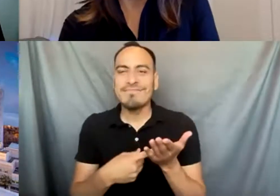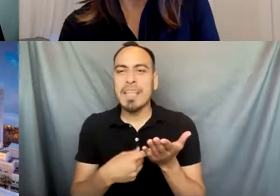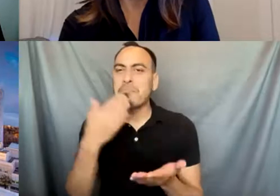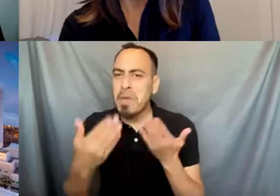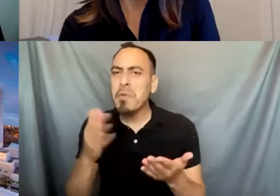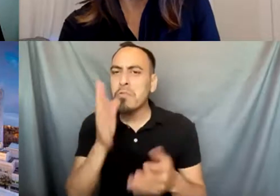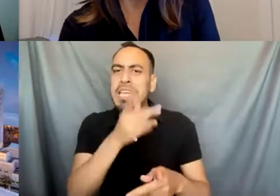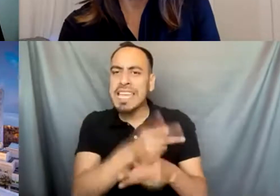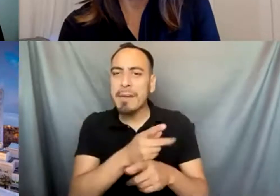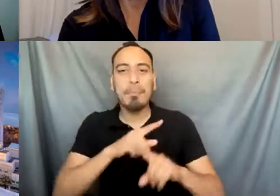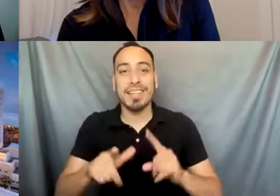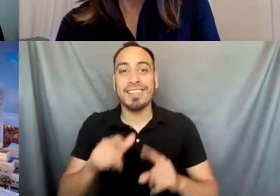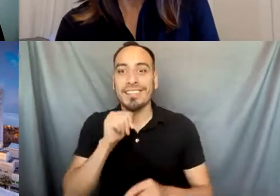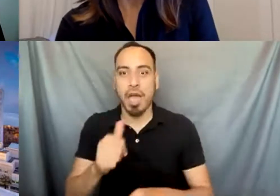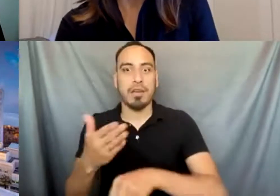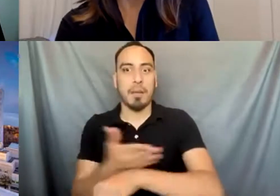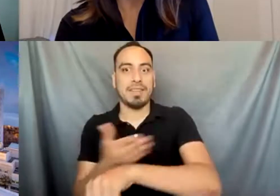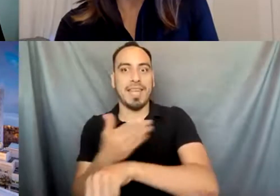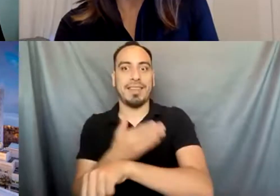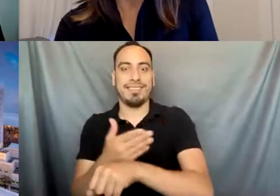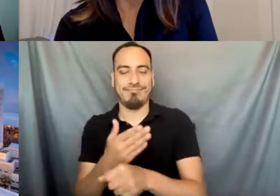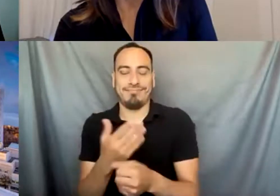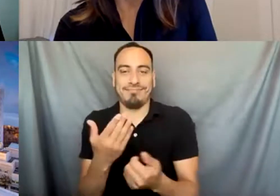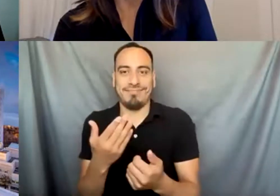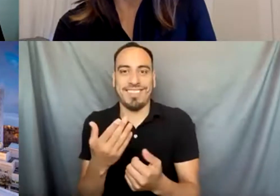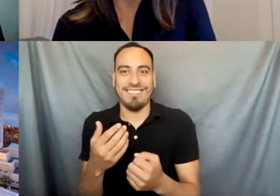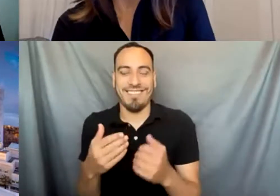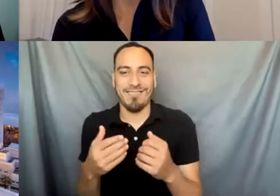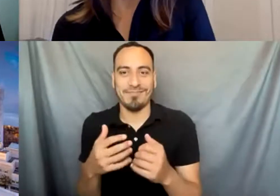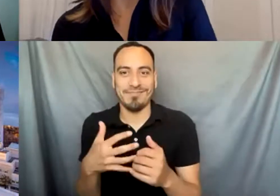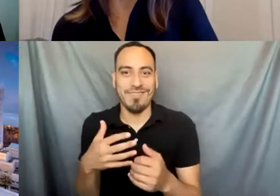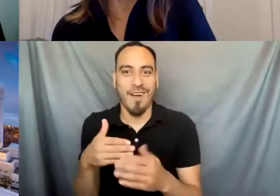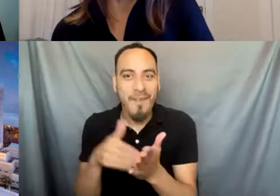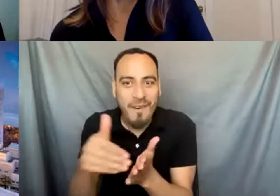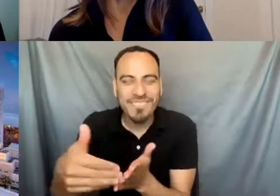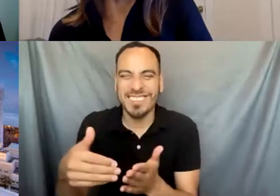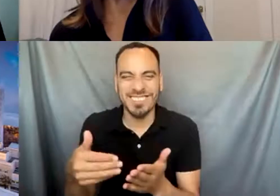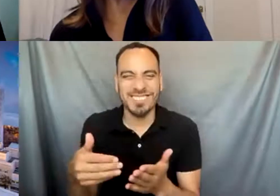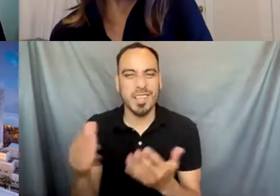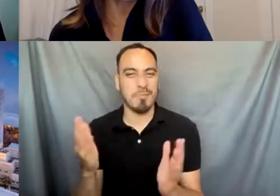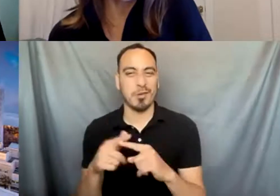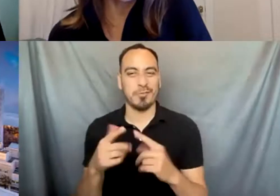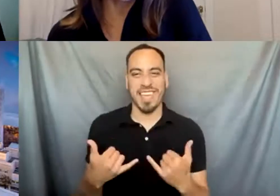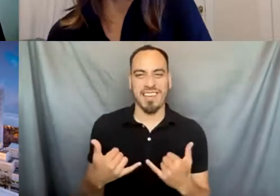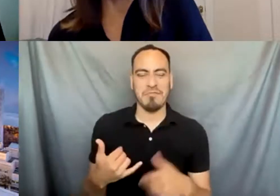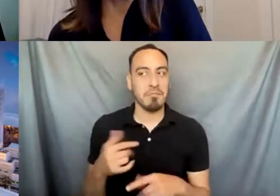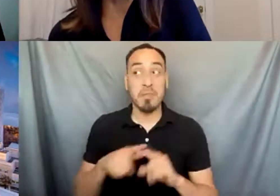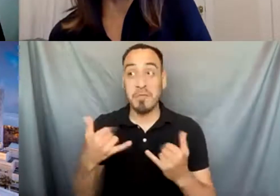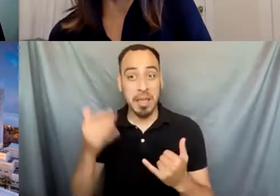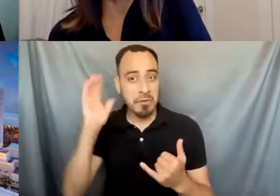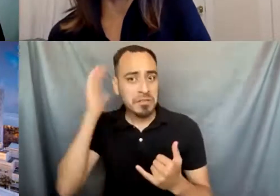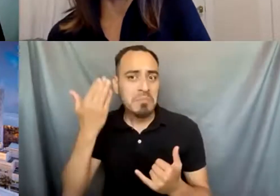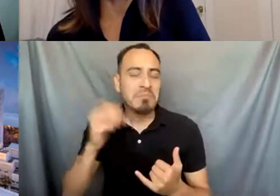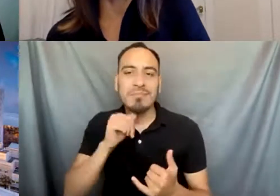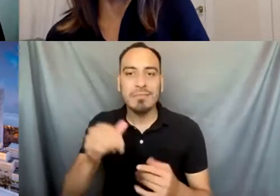I remembering correctly, Nick? We did have a discussion about it. I think, like I said, undecided, but I think if it continues to be updated,